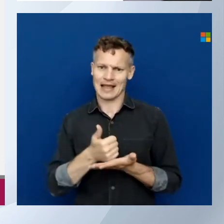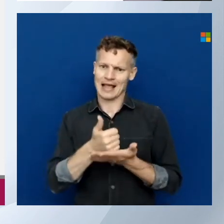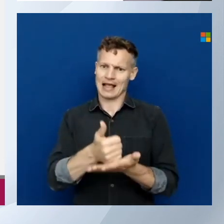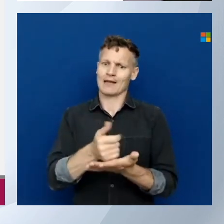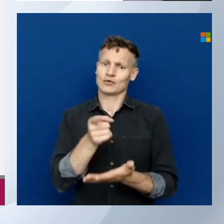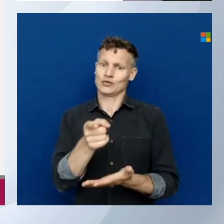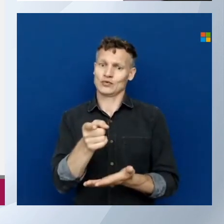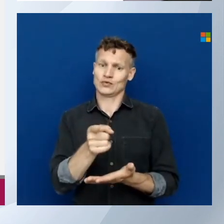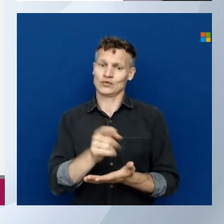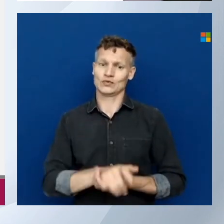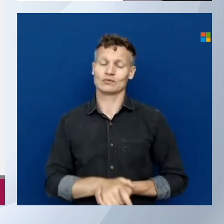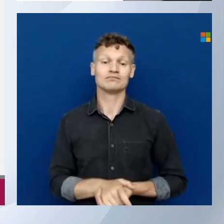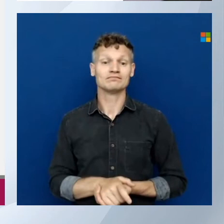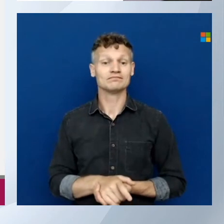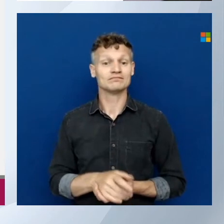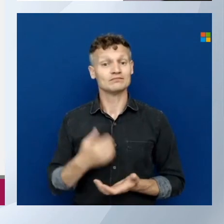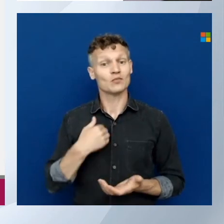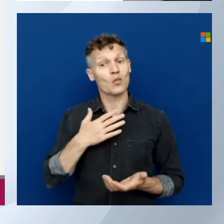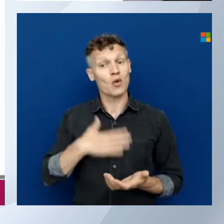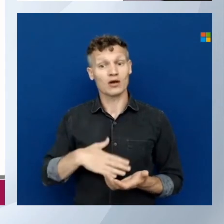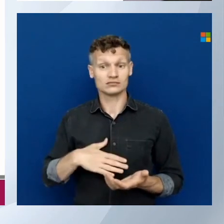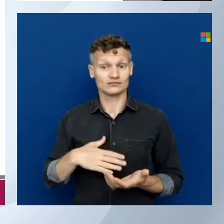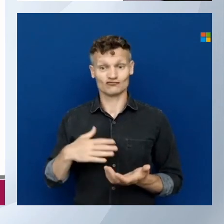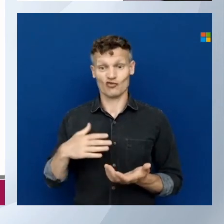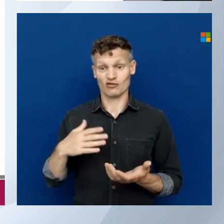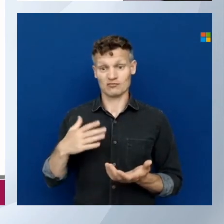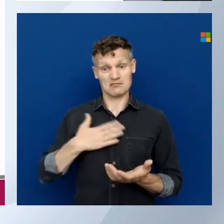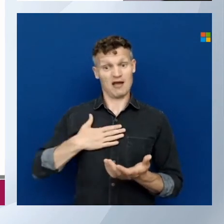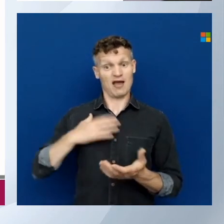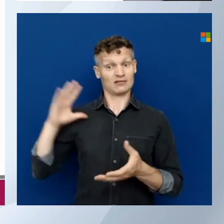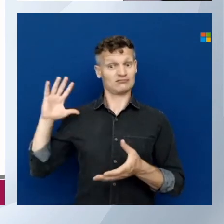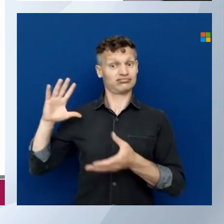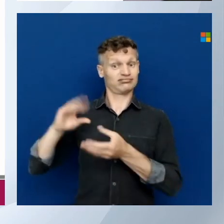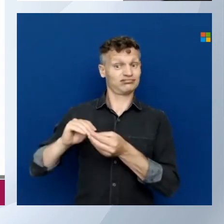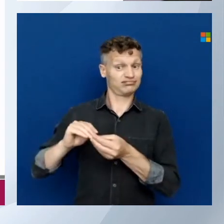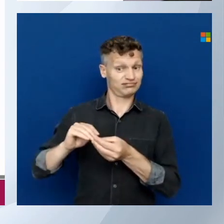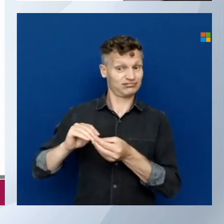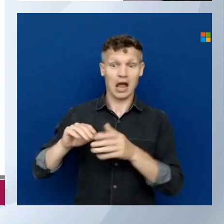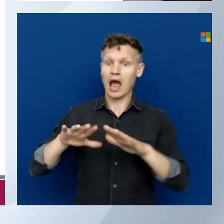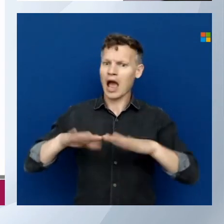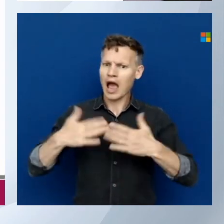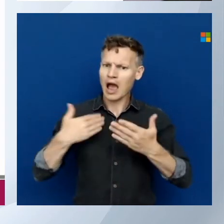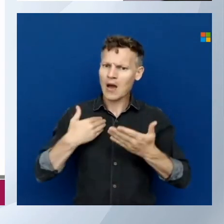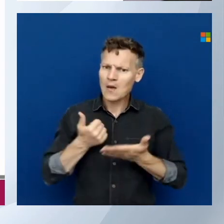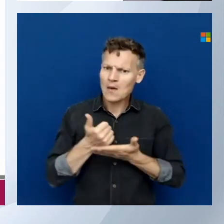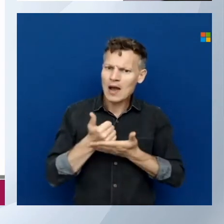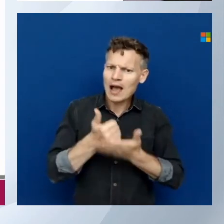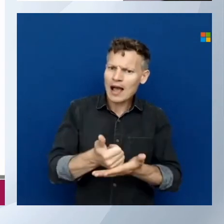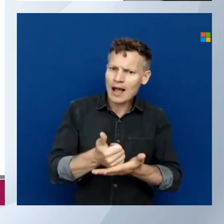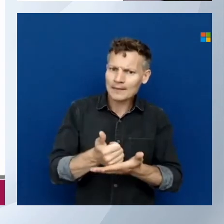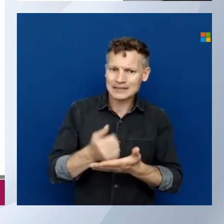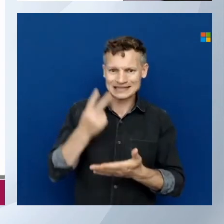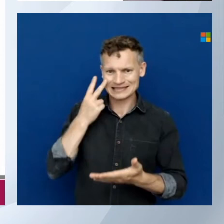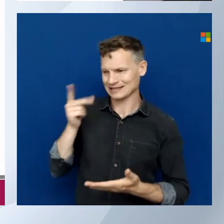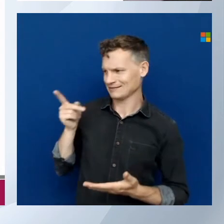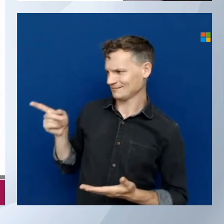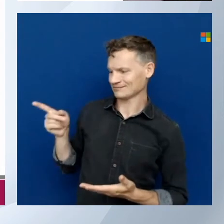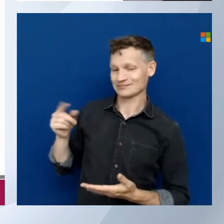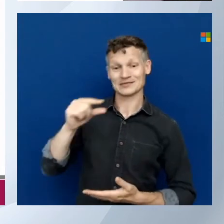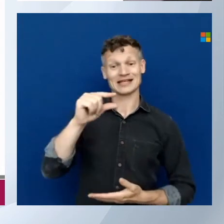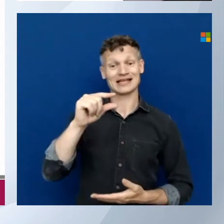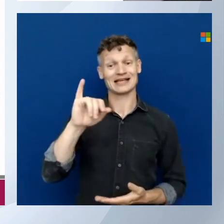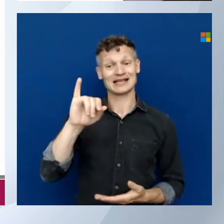the experiences that I had. So I made sure that I have a GitHub repository for Azure